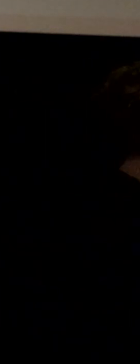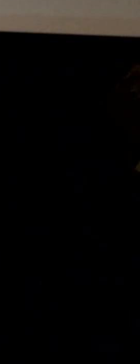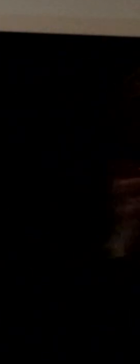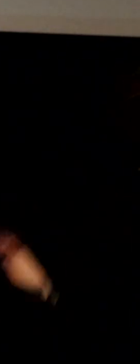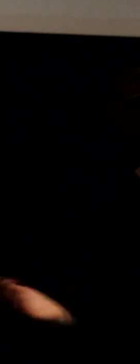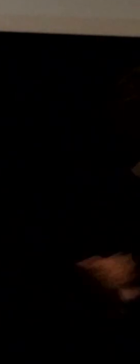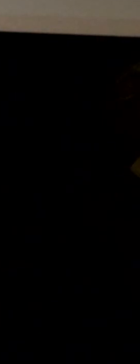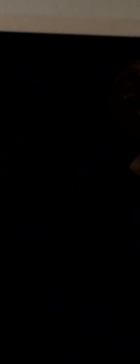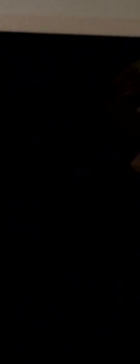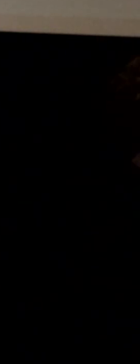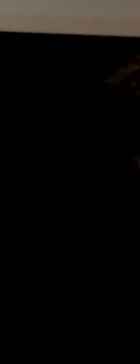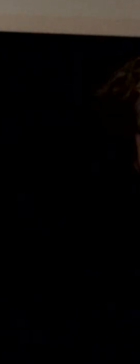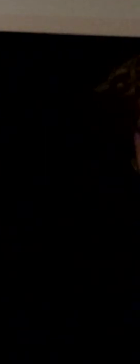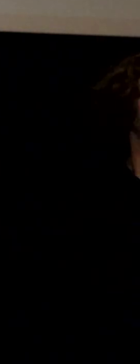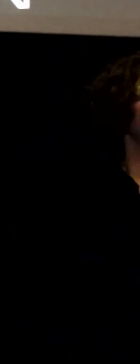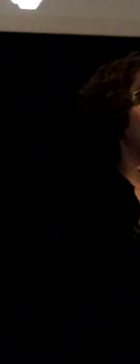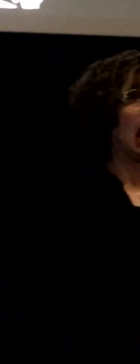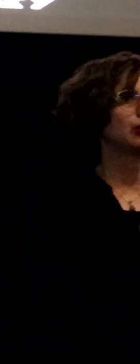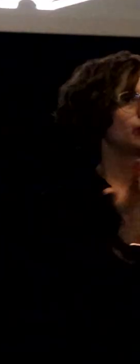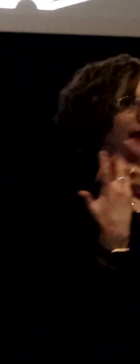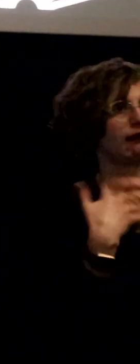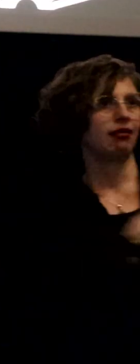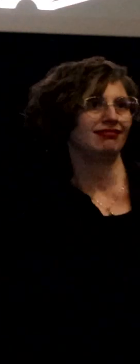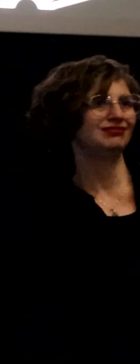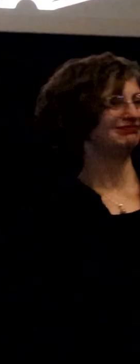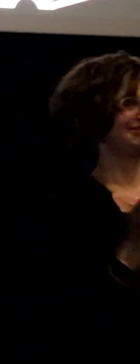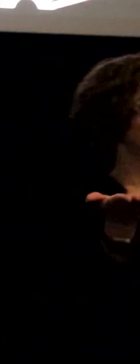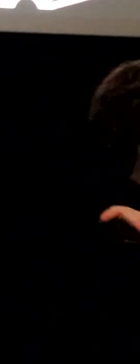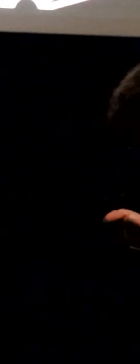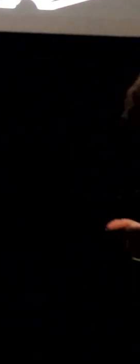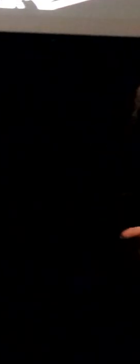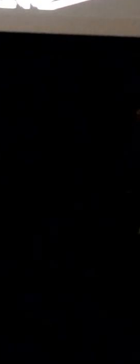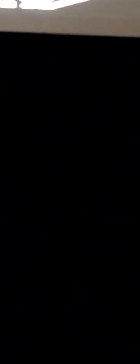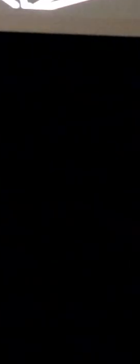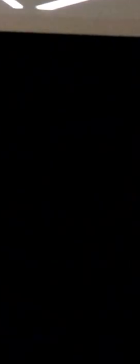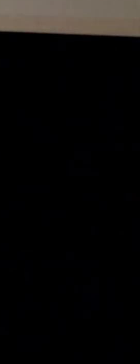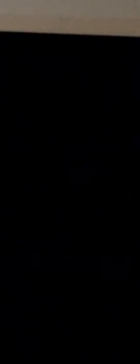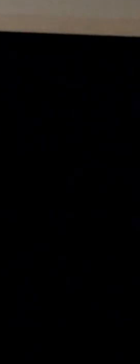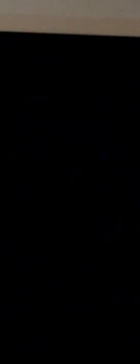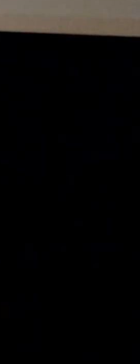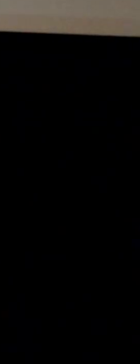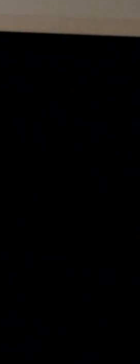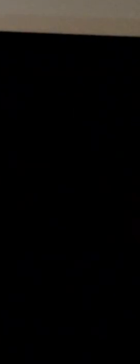traditional methods of design education. Hector Silva, everybody.